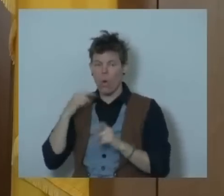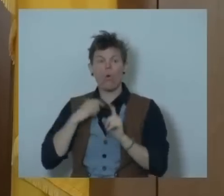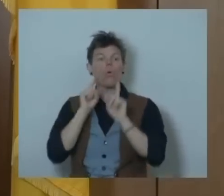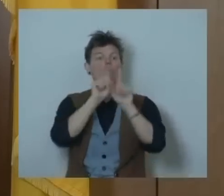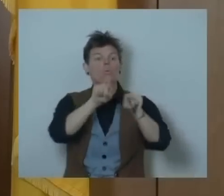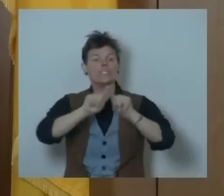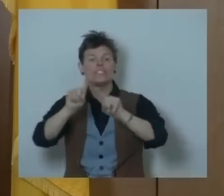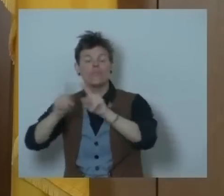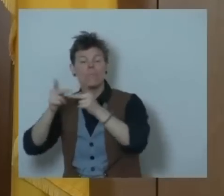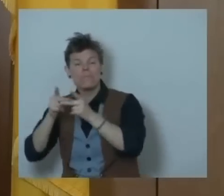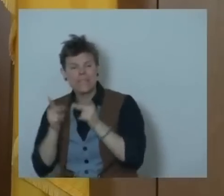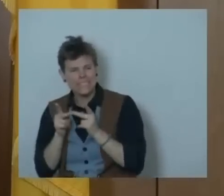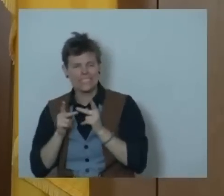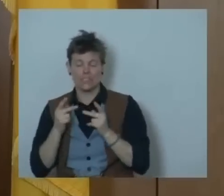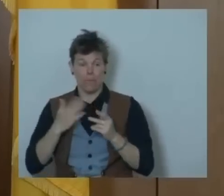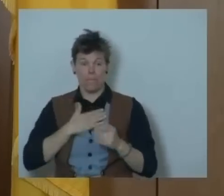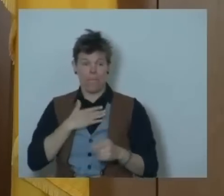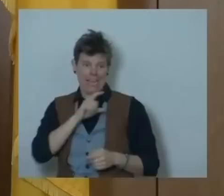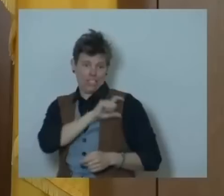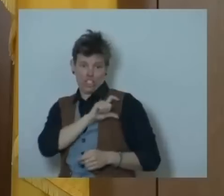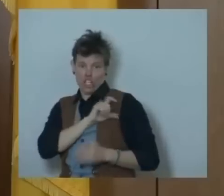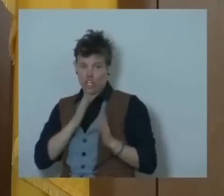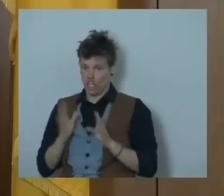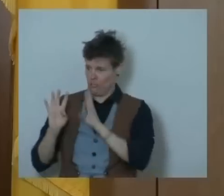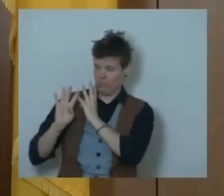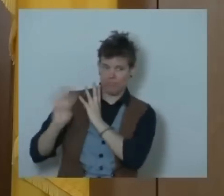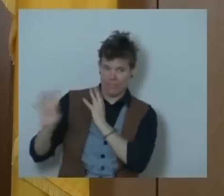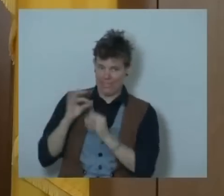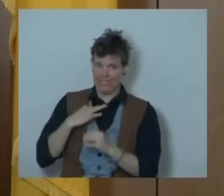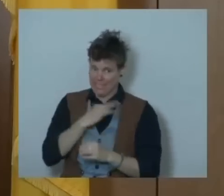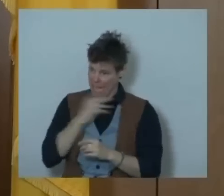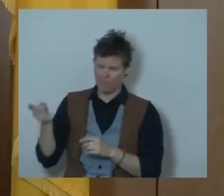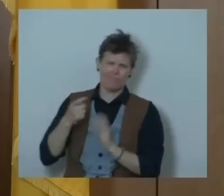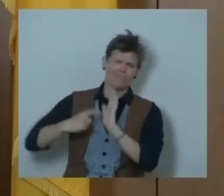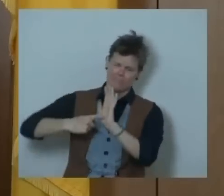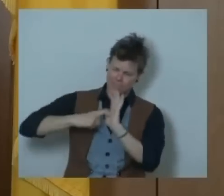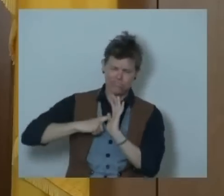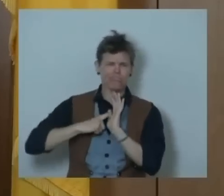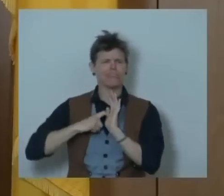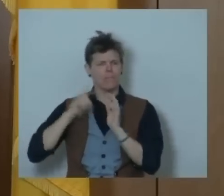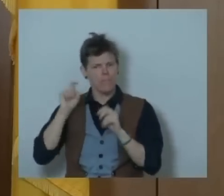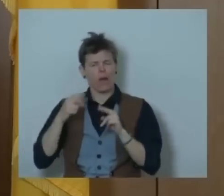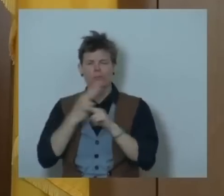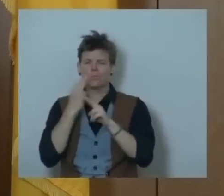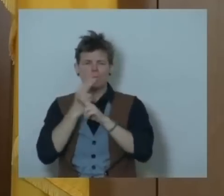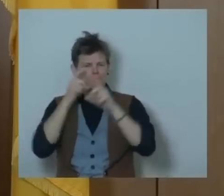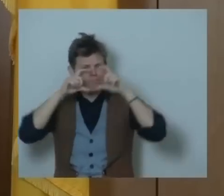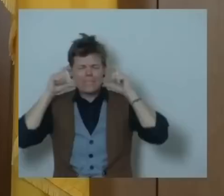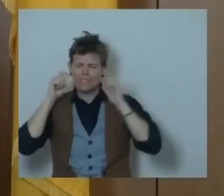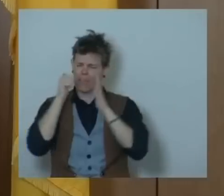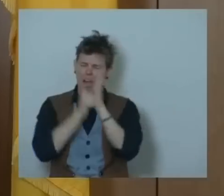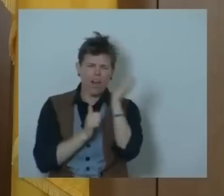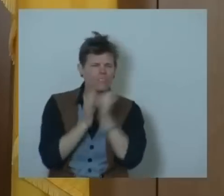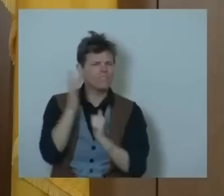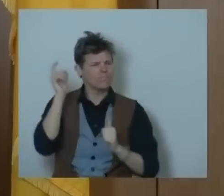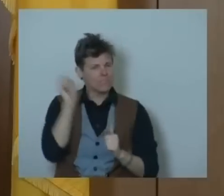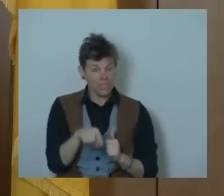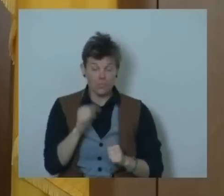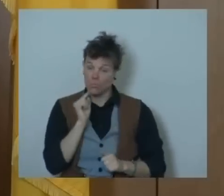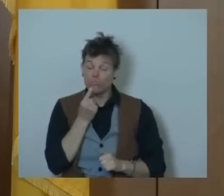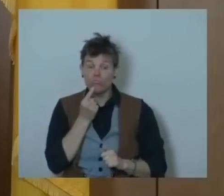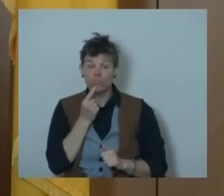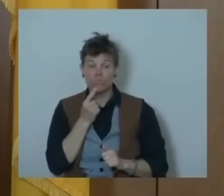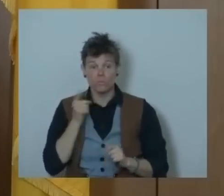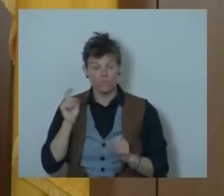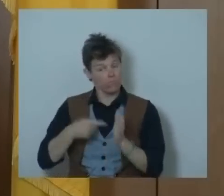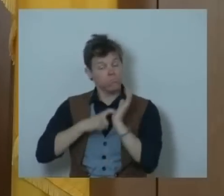my security detail. They're required to wear masks and gloves, and we take that very seriously. And it's a whole new